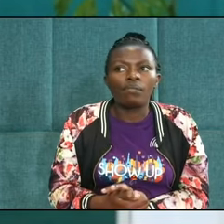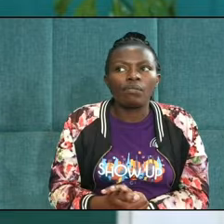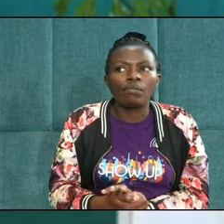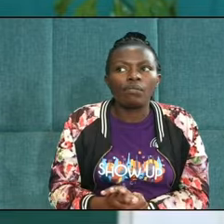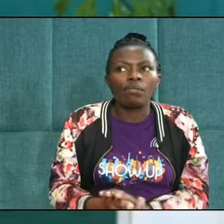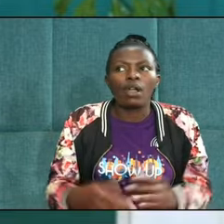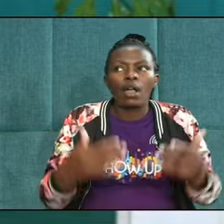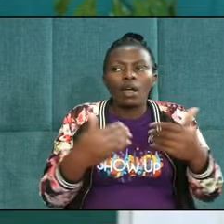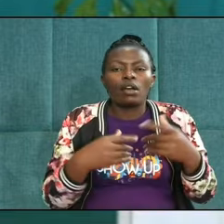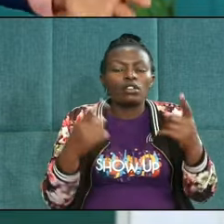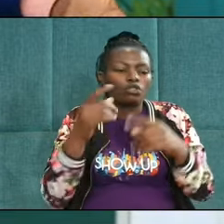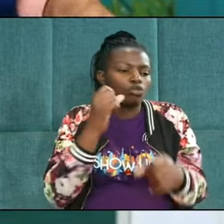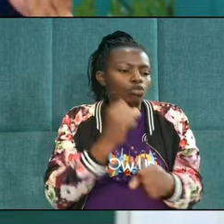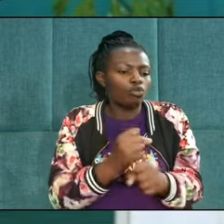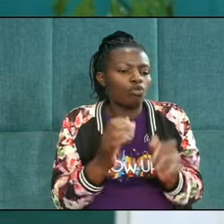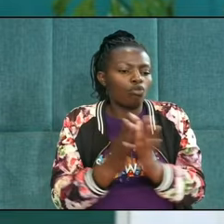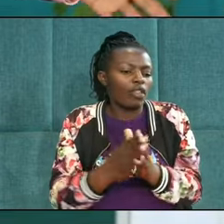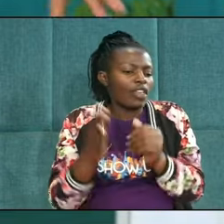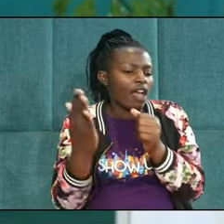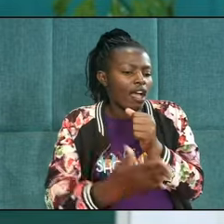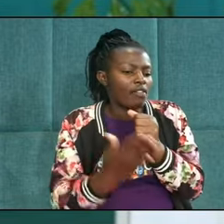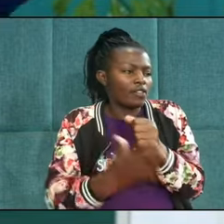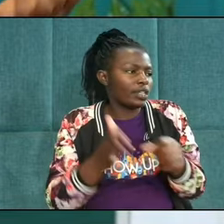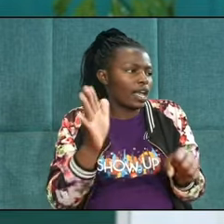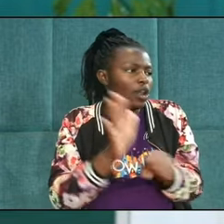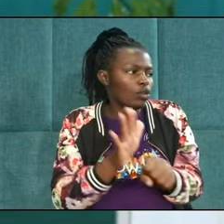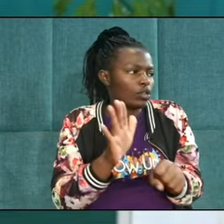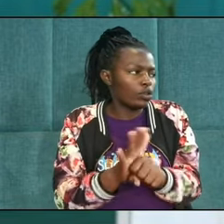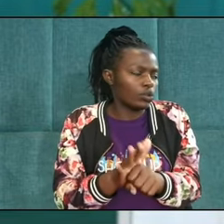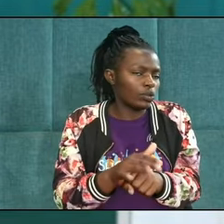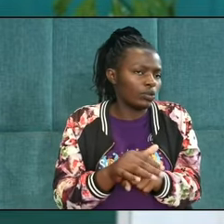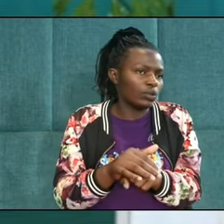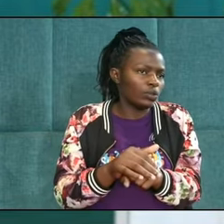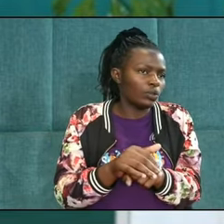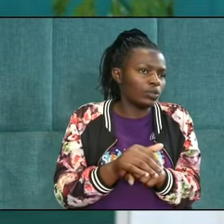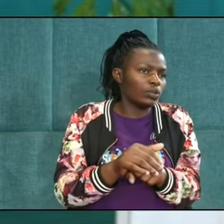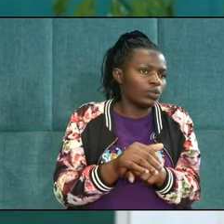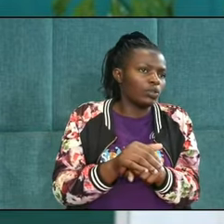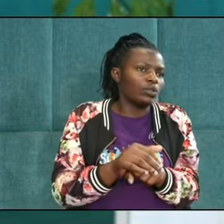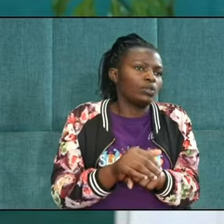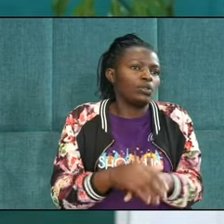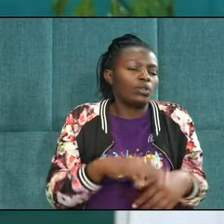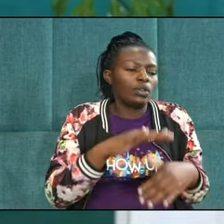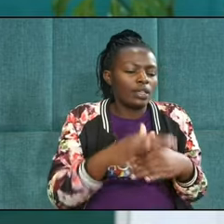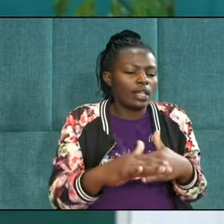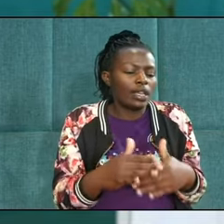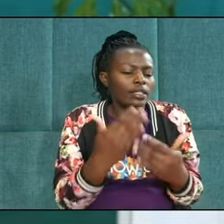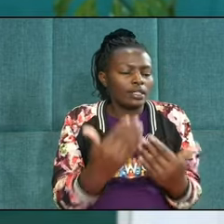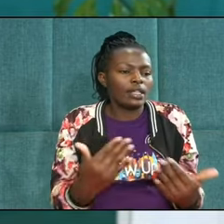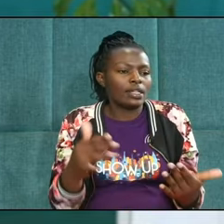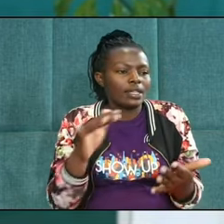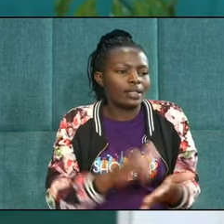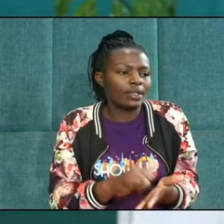It has to do with harvesting, planting, waiting, harvesting. The next implication is